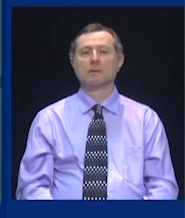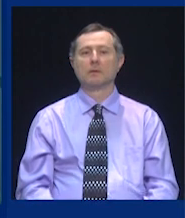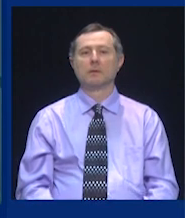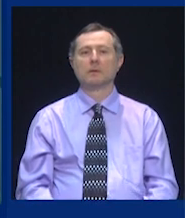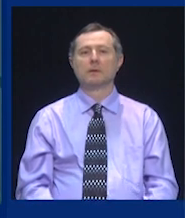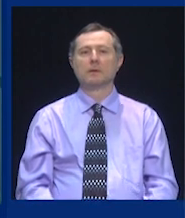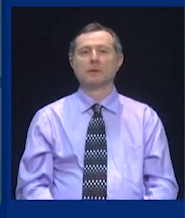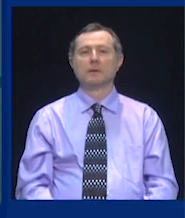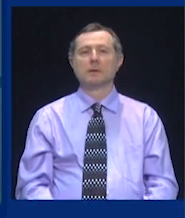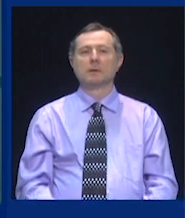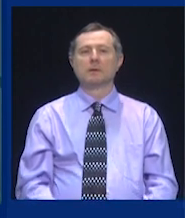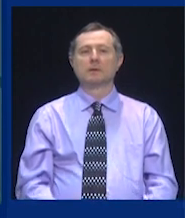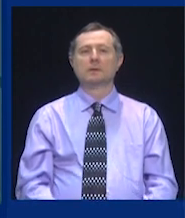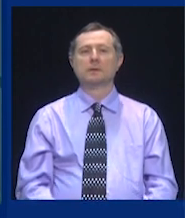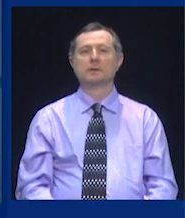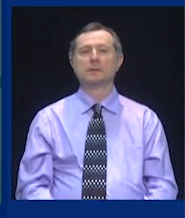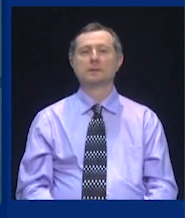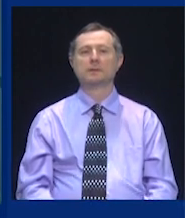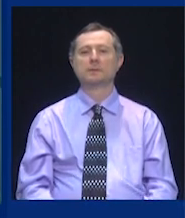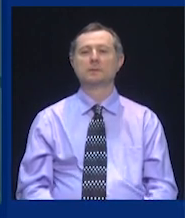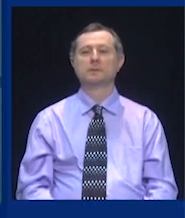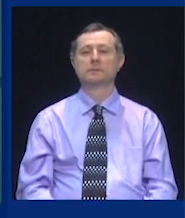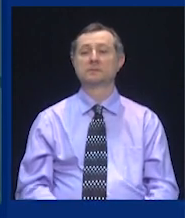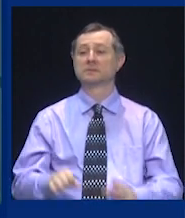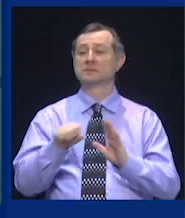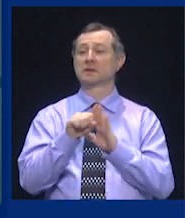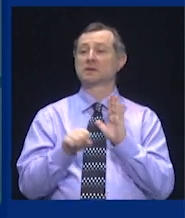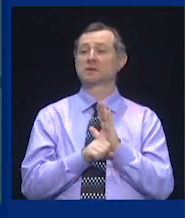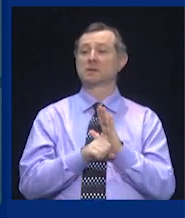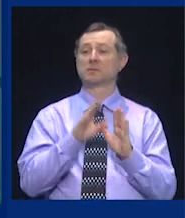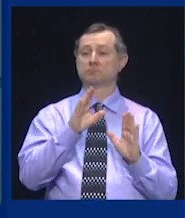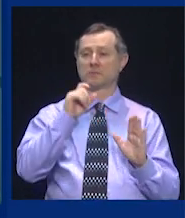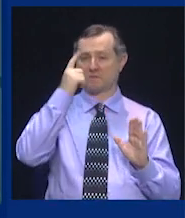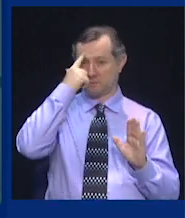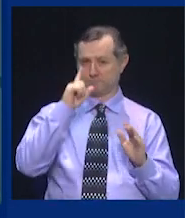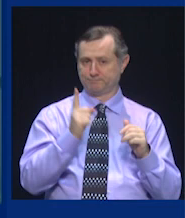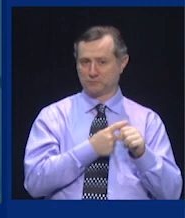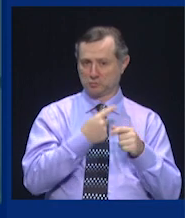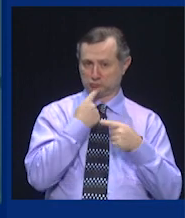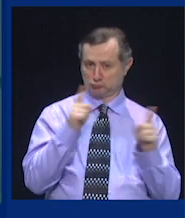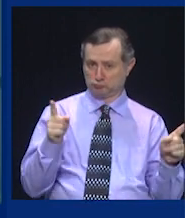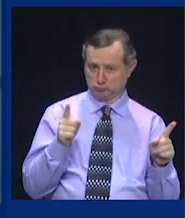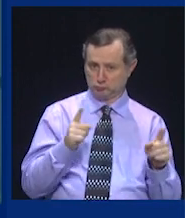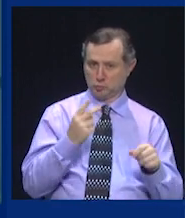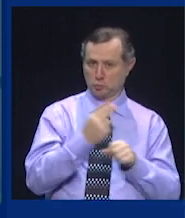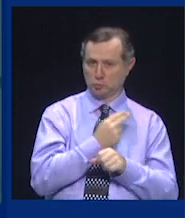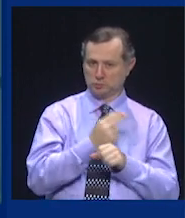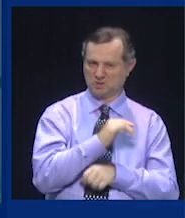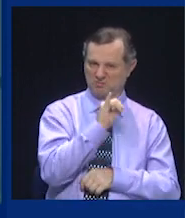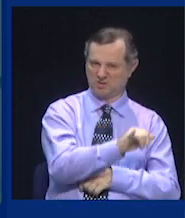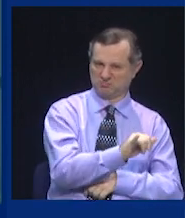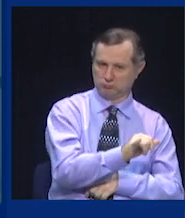Well, the state did it first, and you can use the precedent of the state.